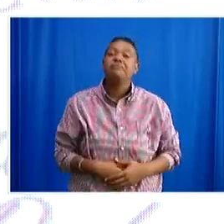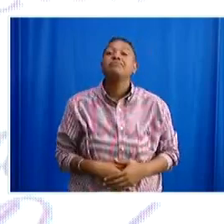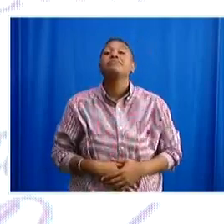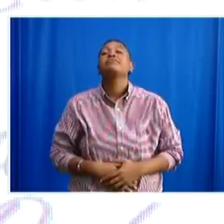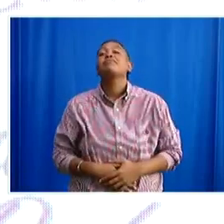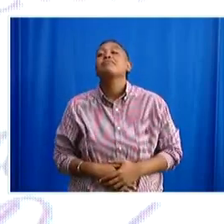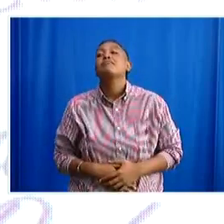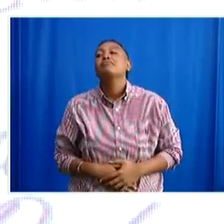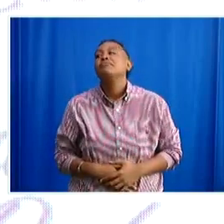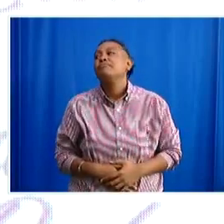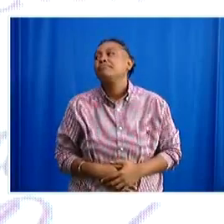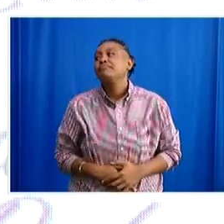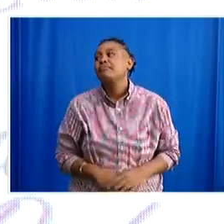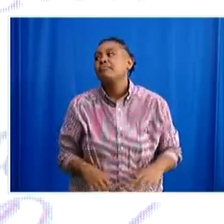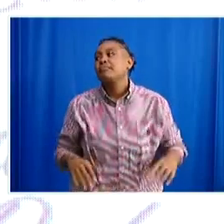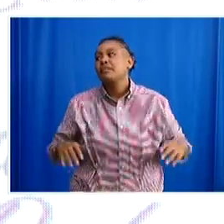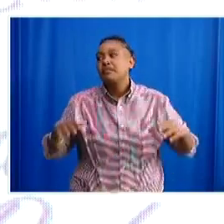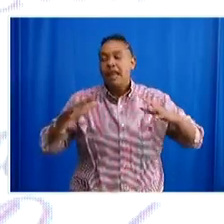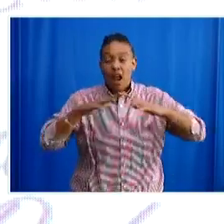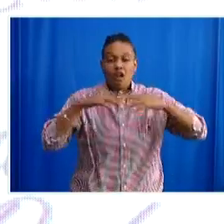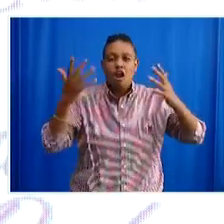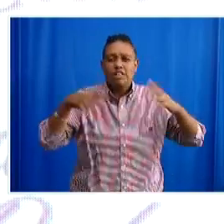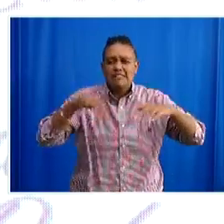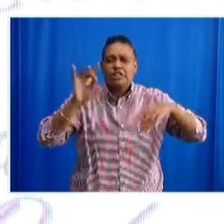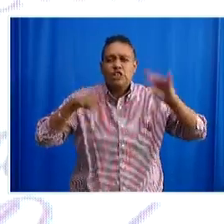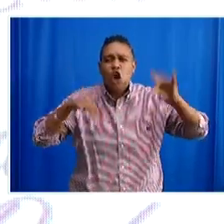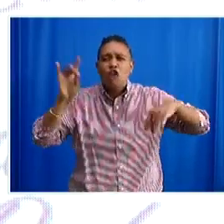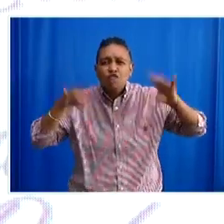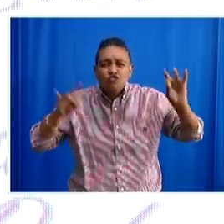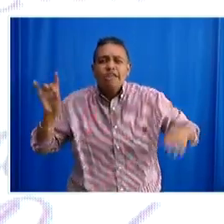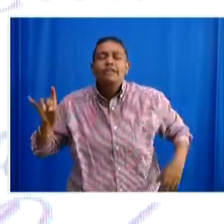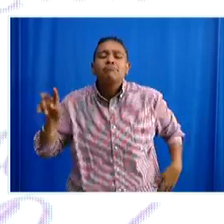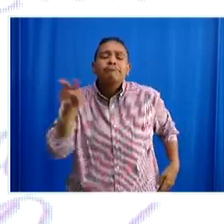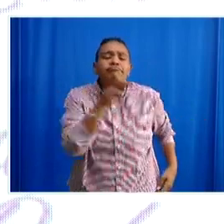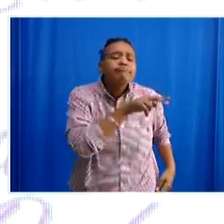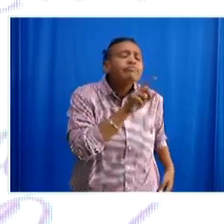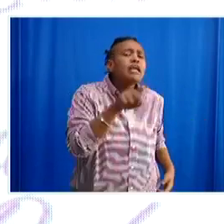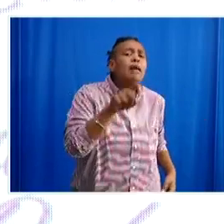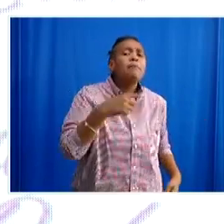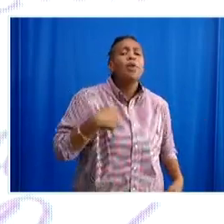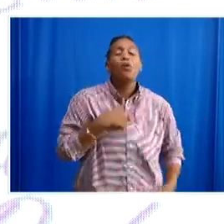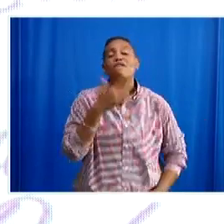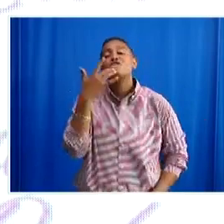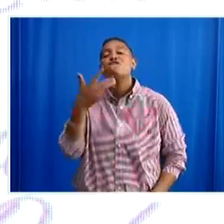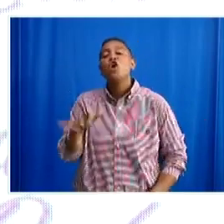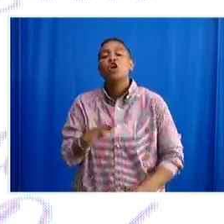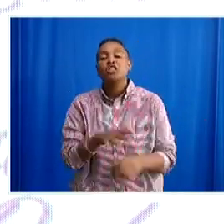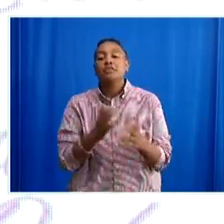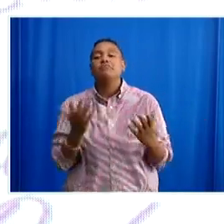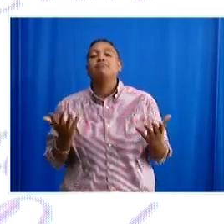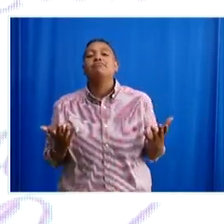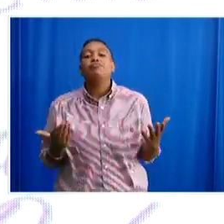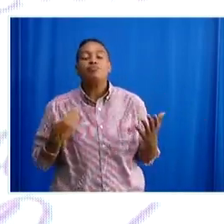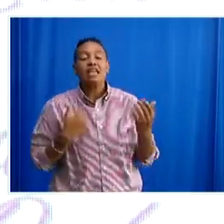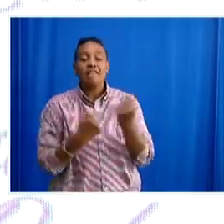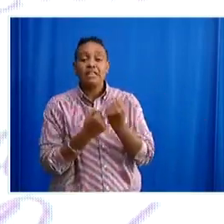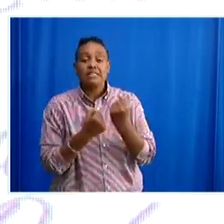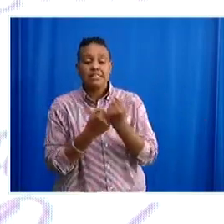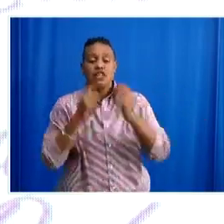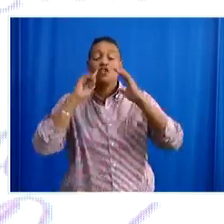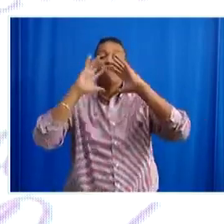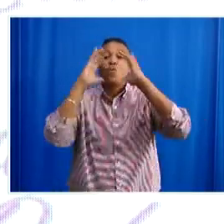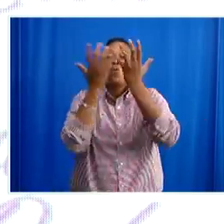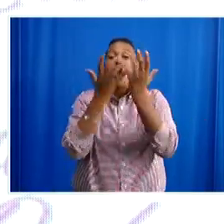of discovery, so to speak. And we are fortunate enough to have the assistance of the World